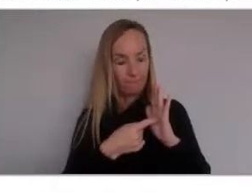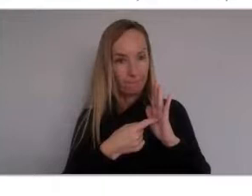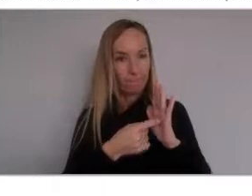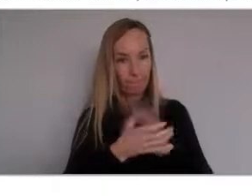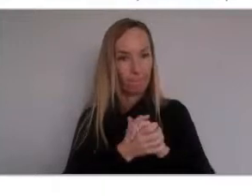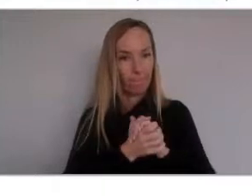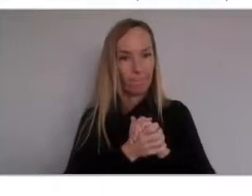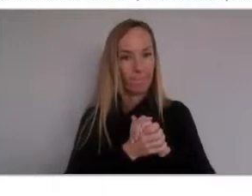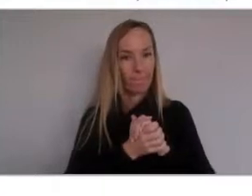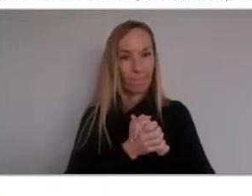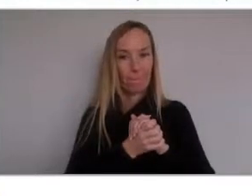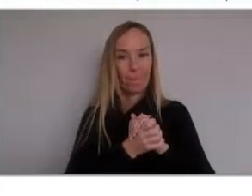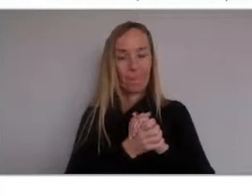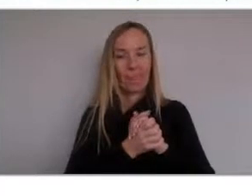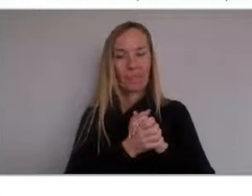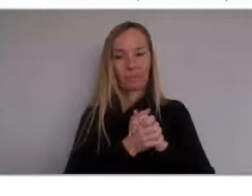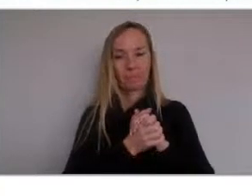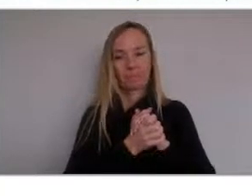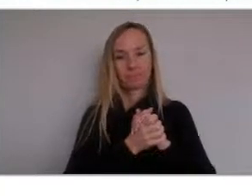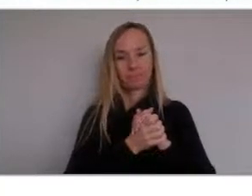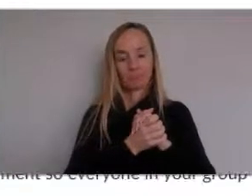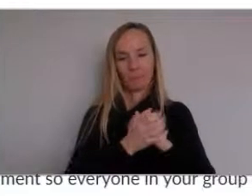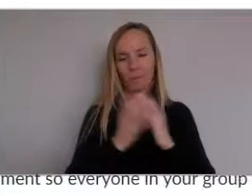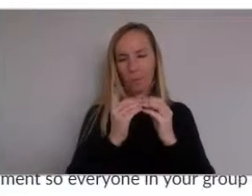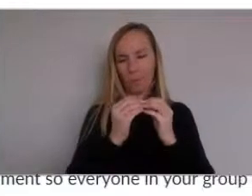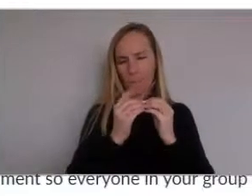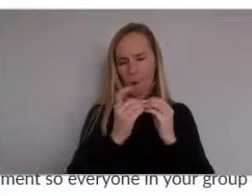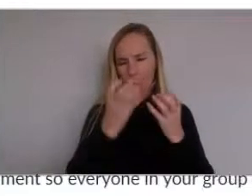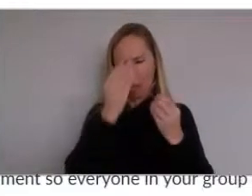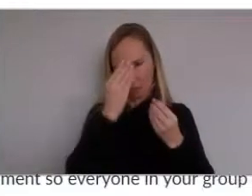There was one more thing I wanted to say about,